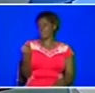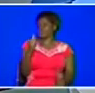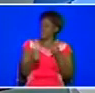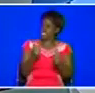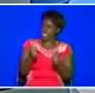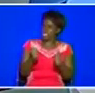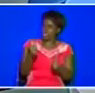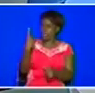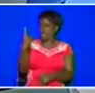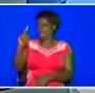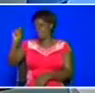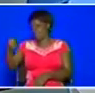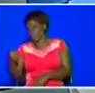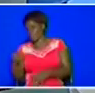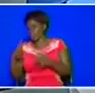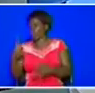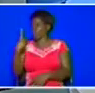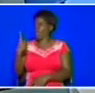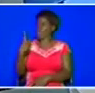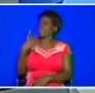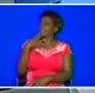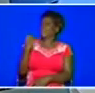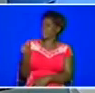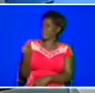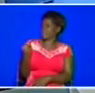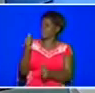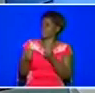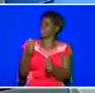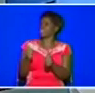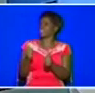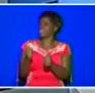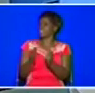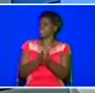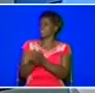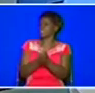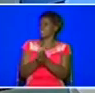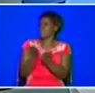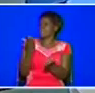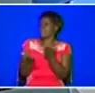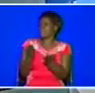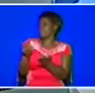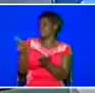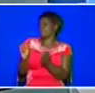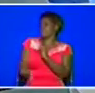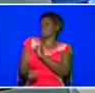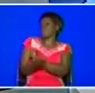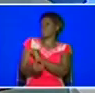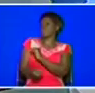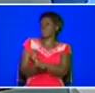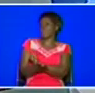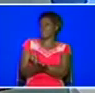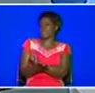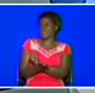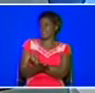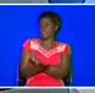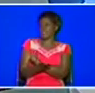to 1,150 or 1 to 500? So there is, you know, the interesting bit. And maybe here you can come in and talk to us about this